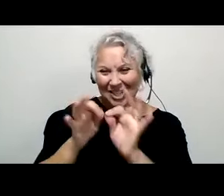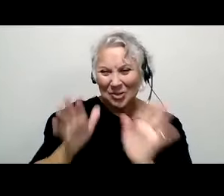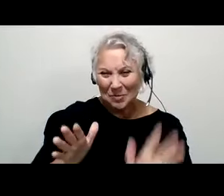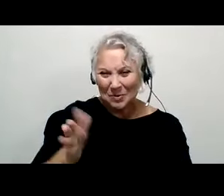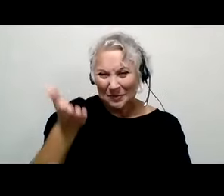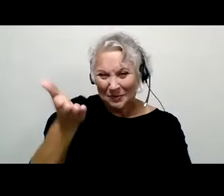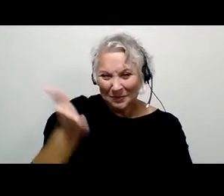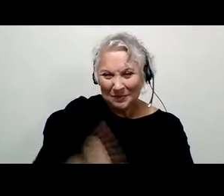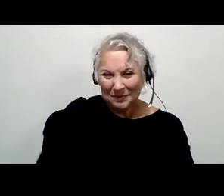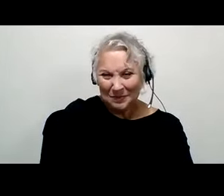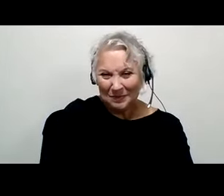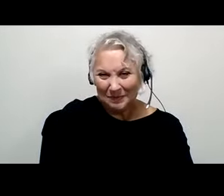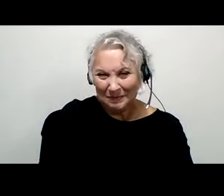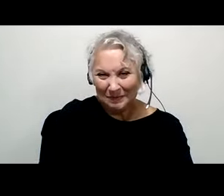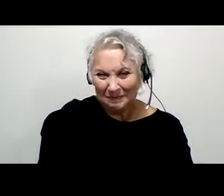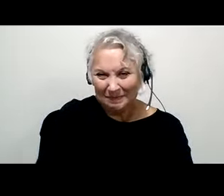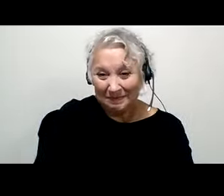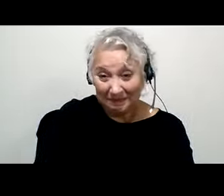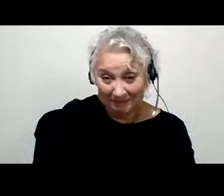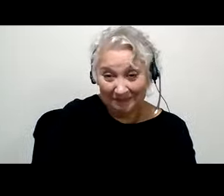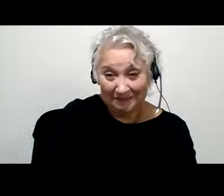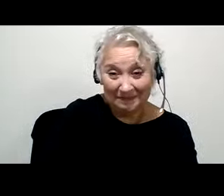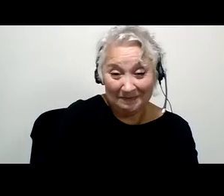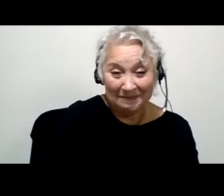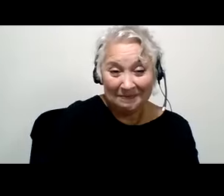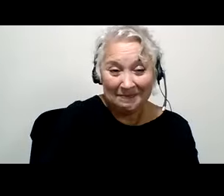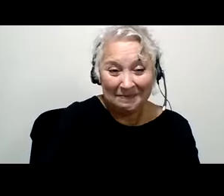I'm not hearing you, but I am seeing your screen.